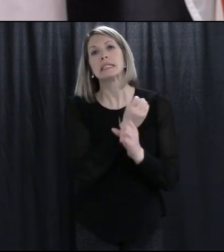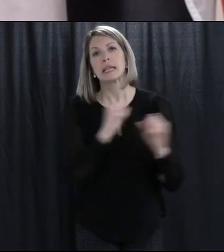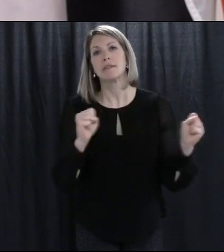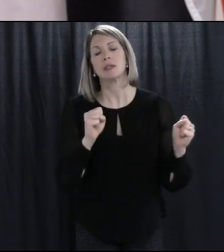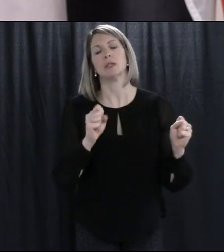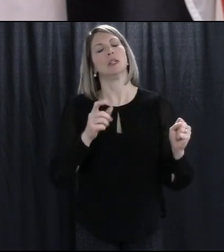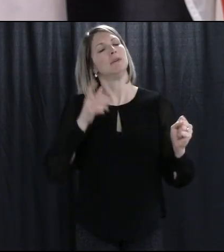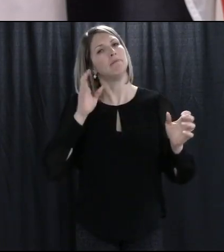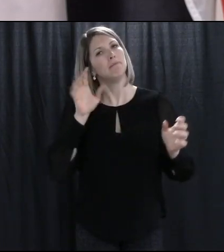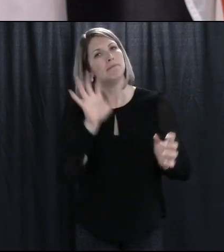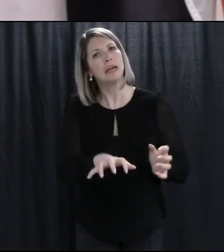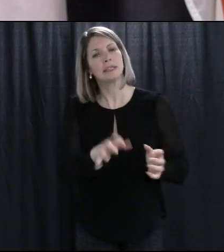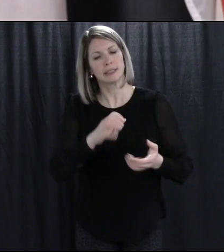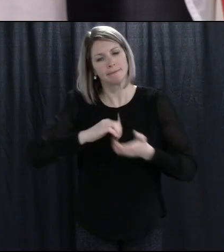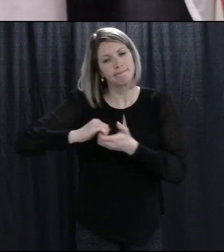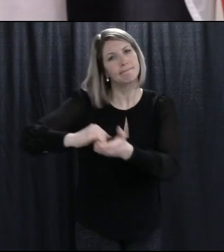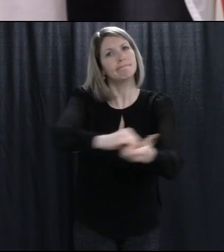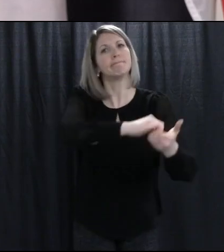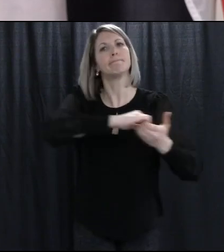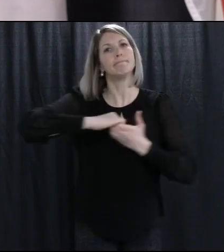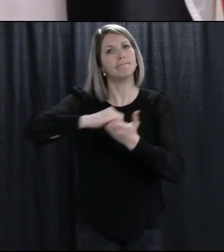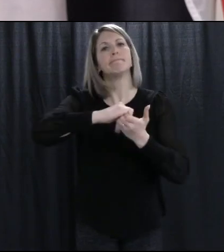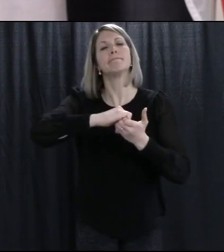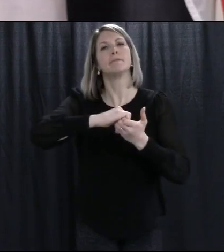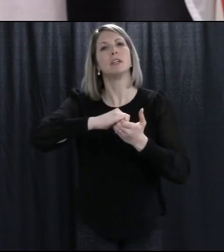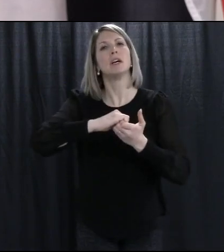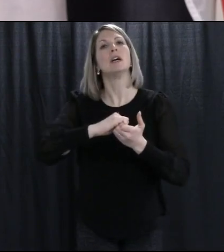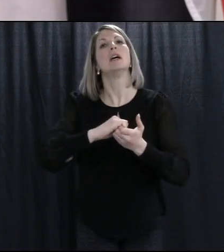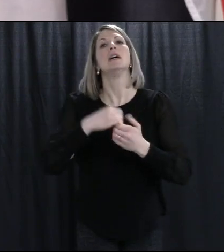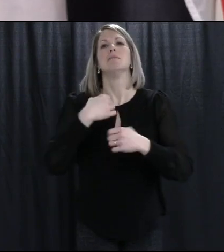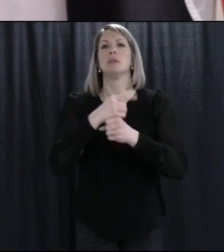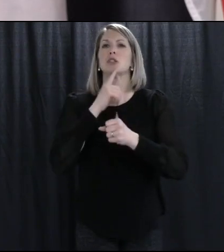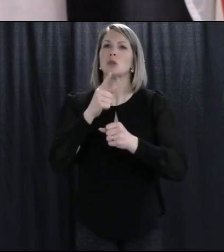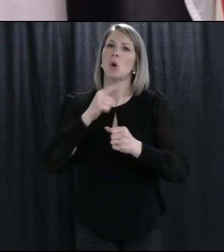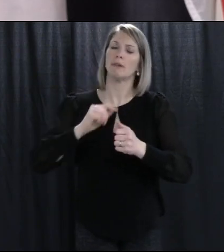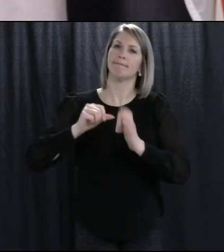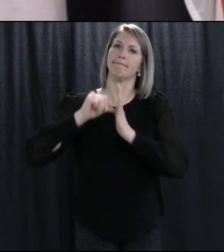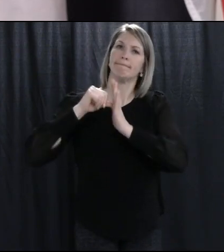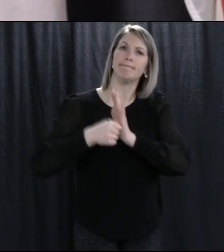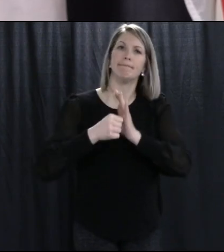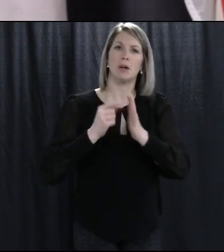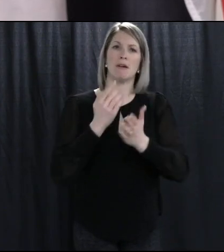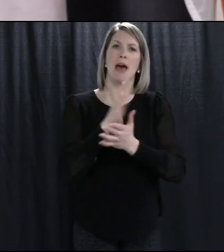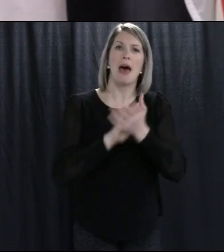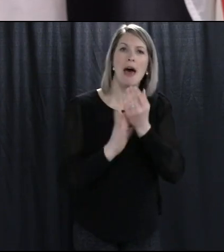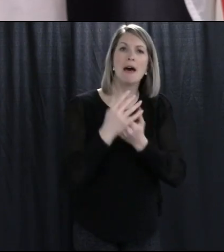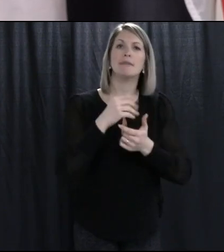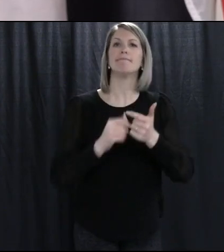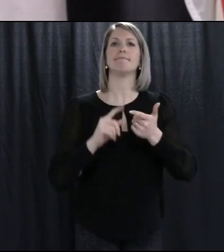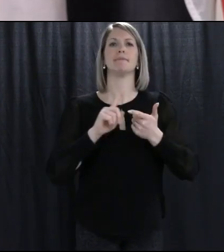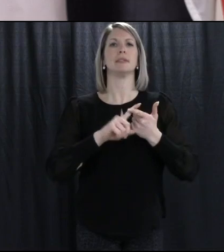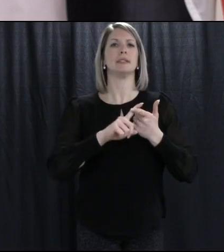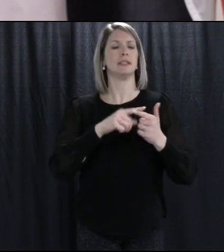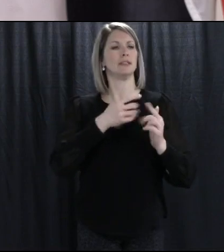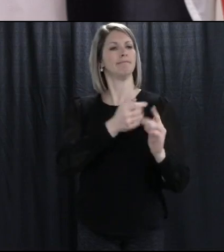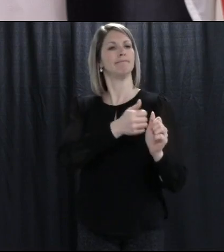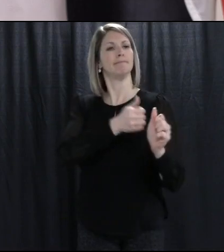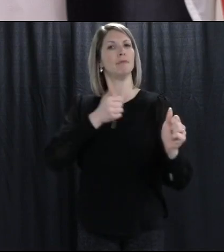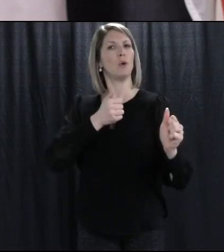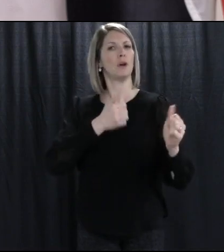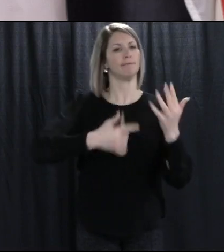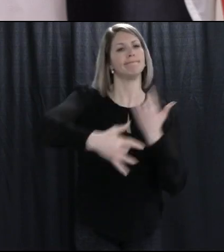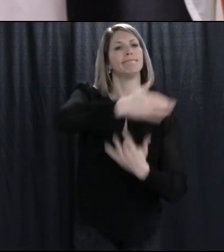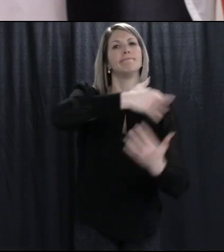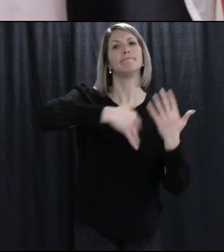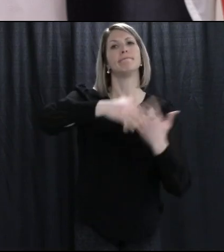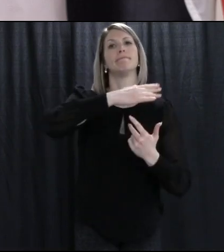We have to continue to wash our hands, practice social distancing, and ensure that health and safety of ourselves and our loved ones